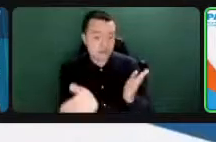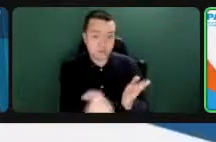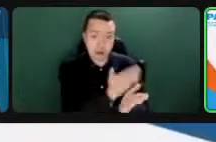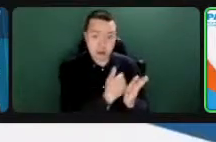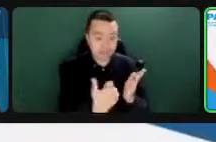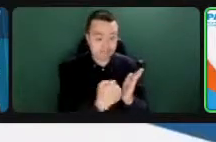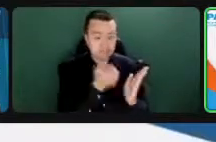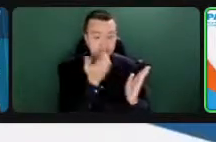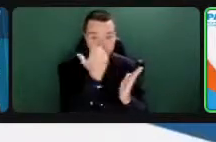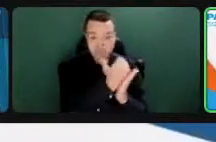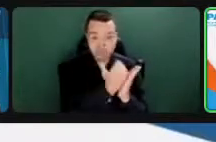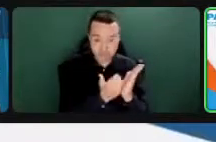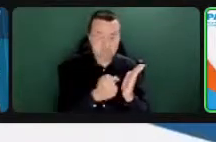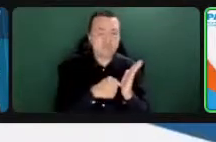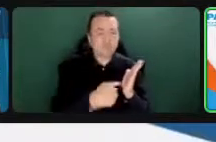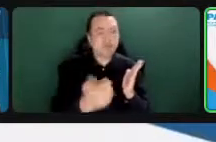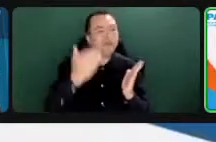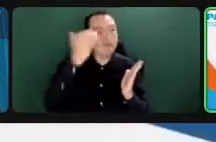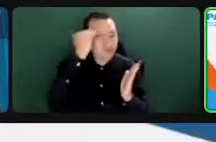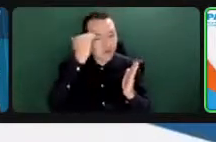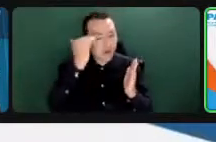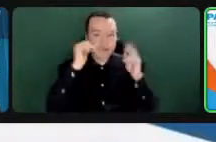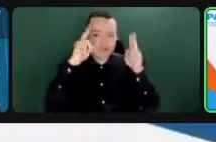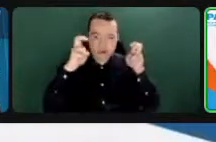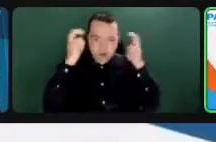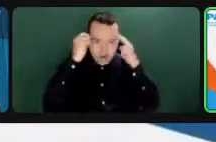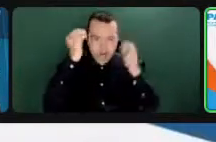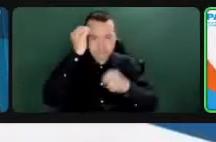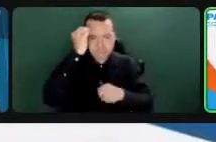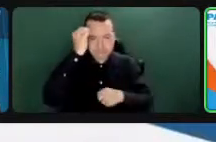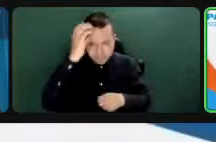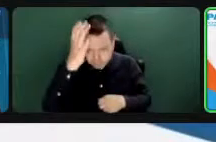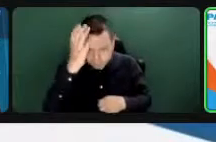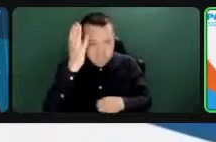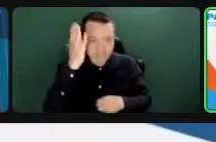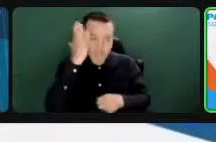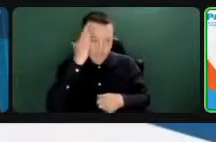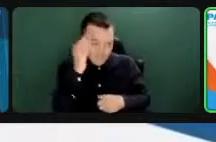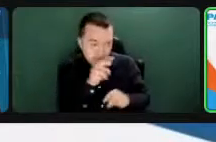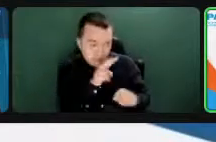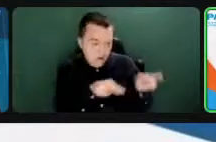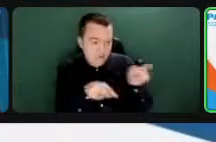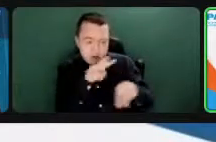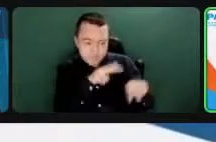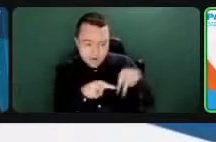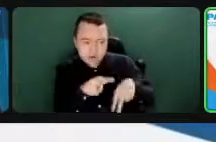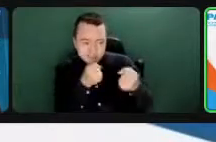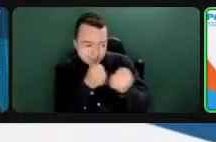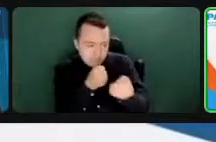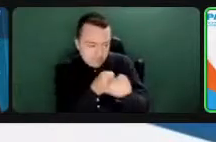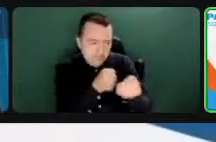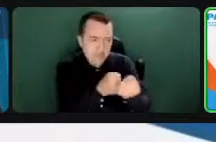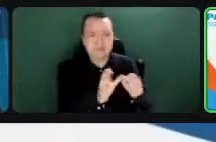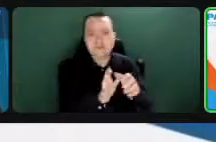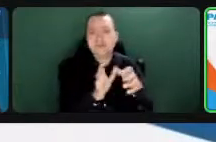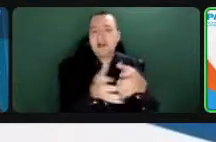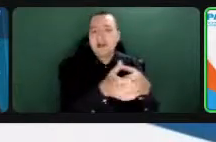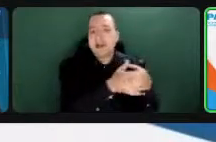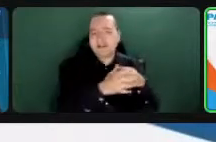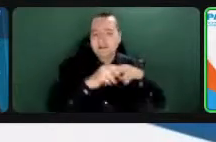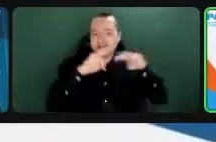research agendas moving forward. So what we've done with our partners, Evidence Aid, is really